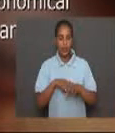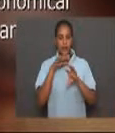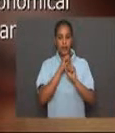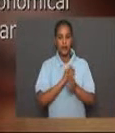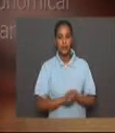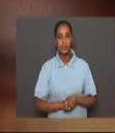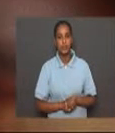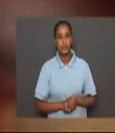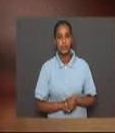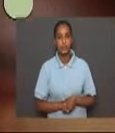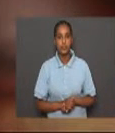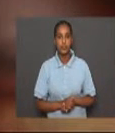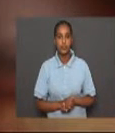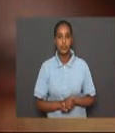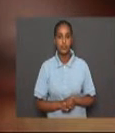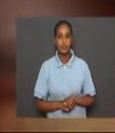Time's up.